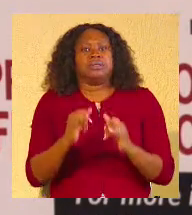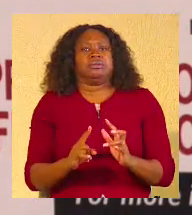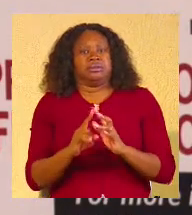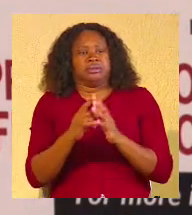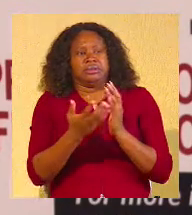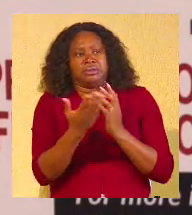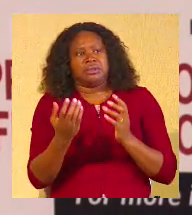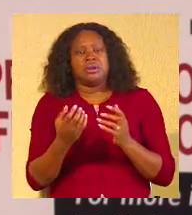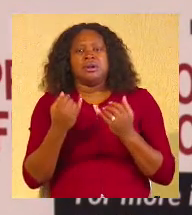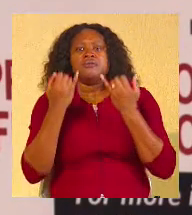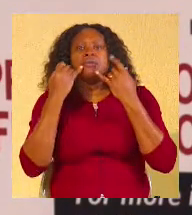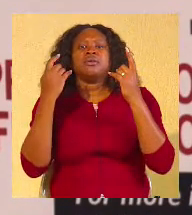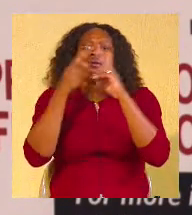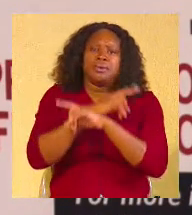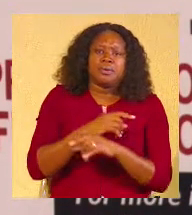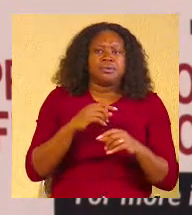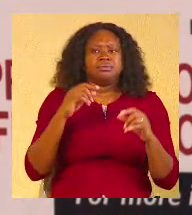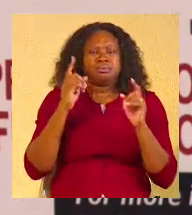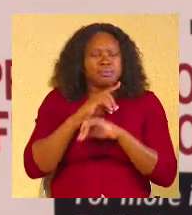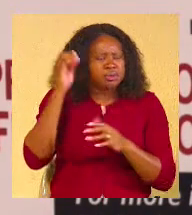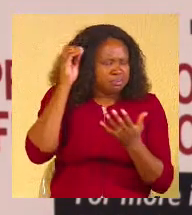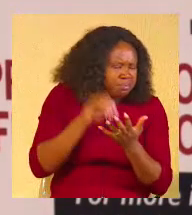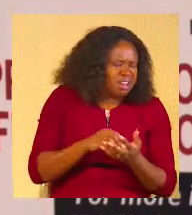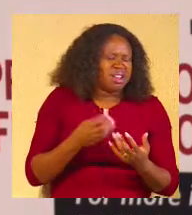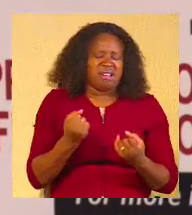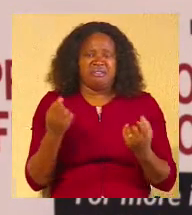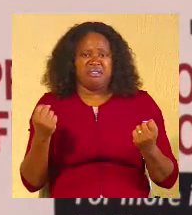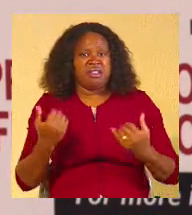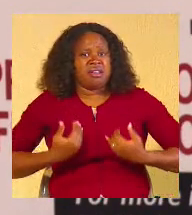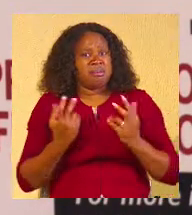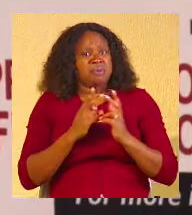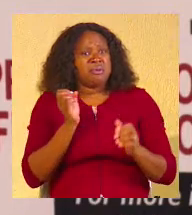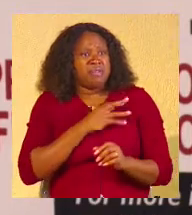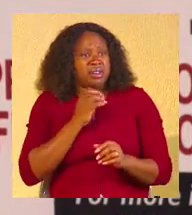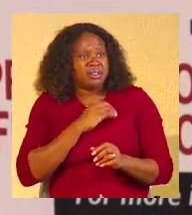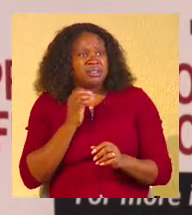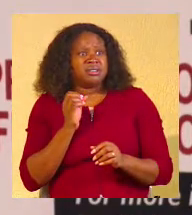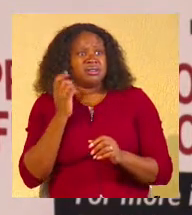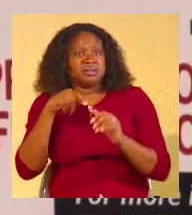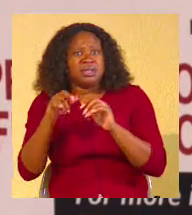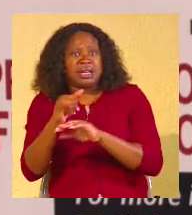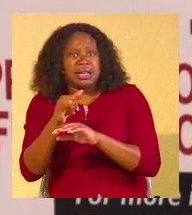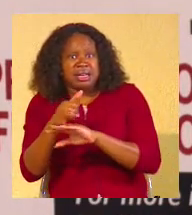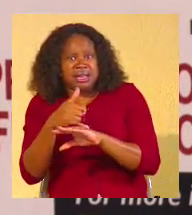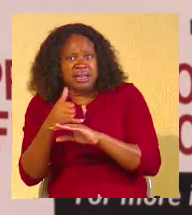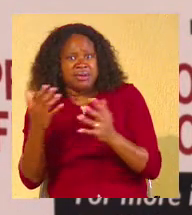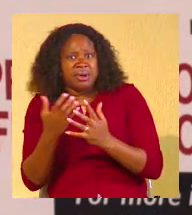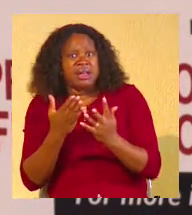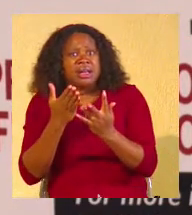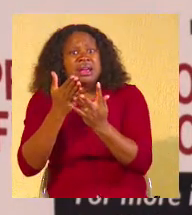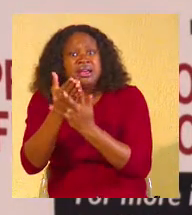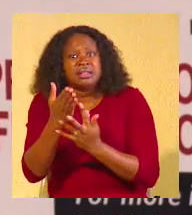of misinformation, there's a lot of propaganda, and young people are afraid. They're afraid to go to the facilities where they need to